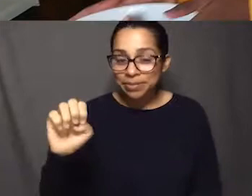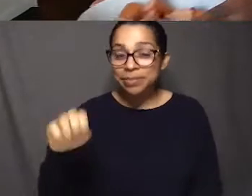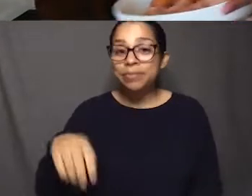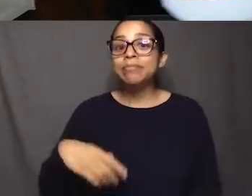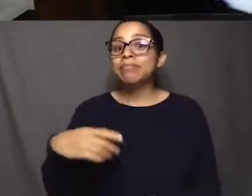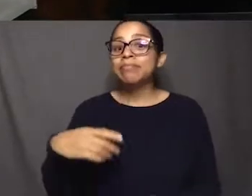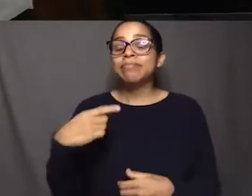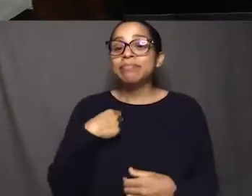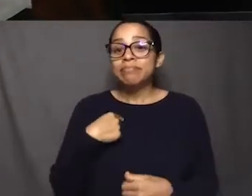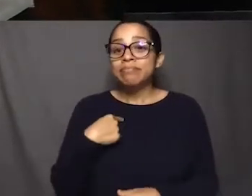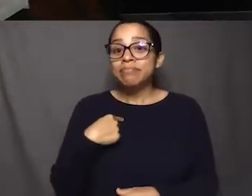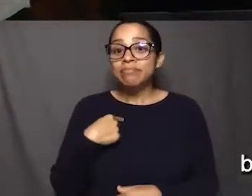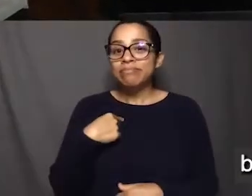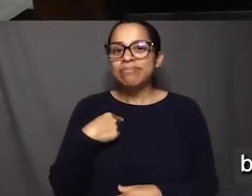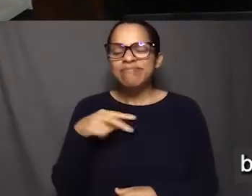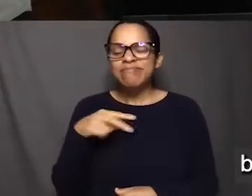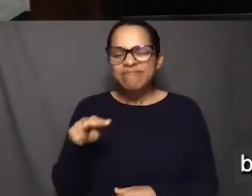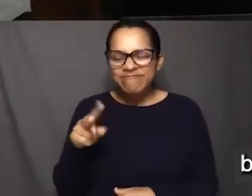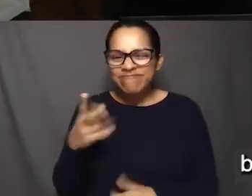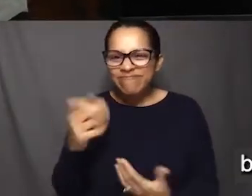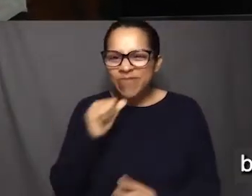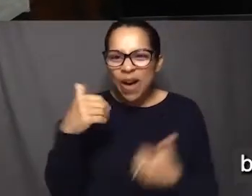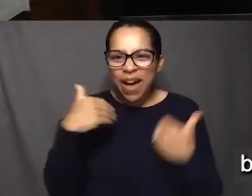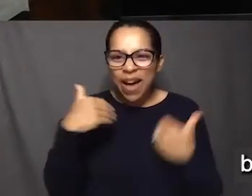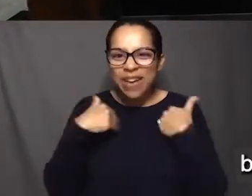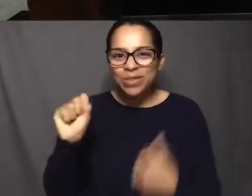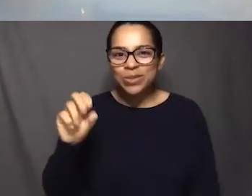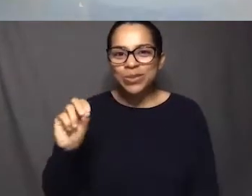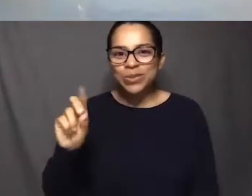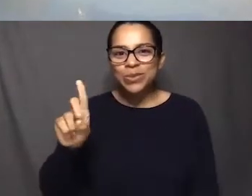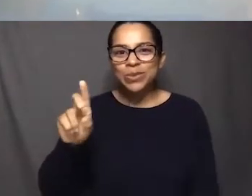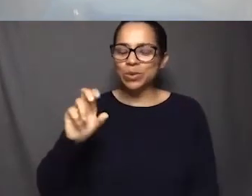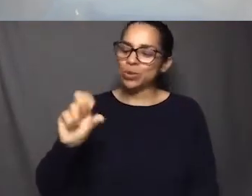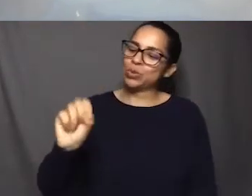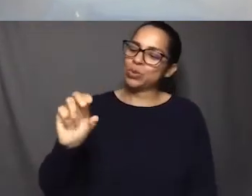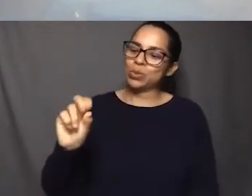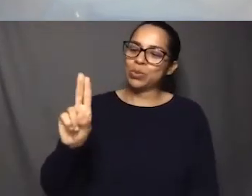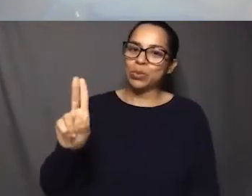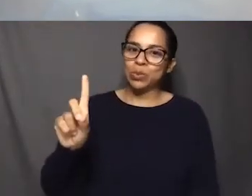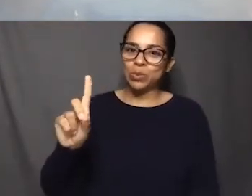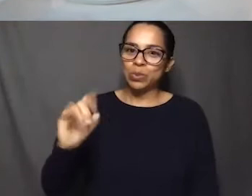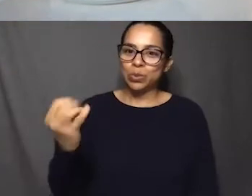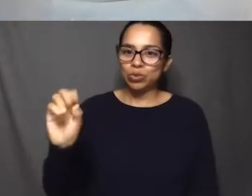sucuk, I'll be using sausages because we do not have sucuk here.